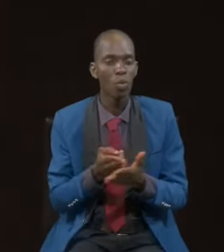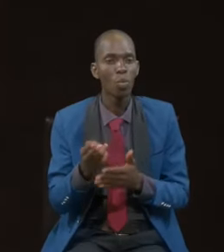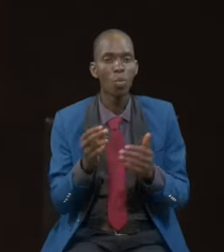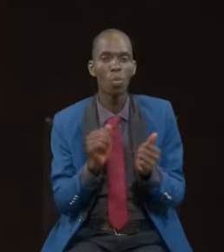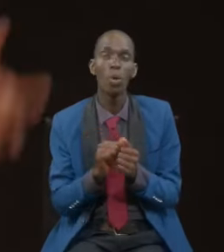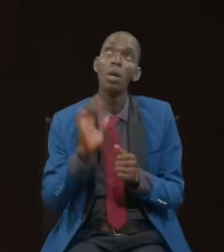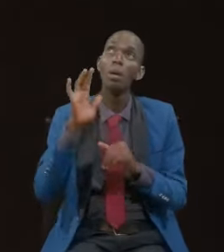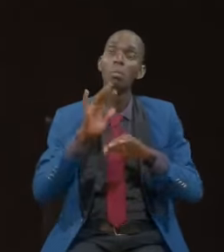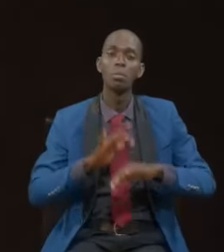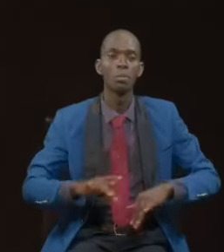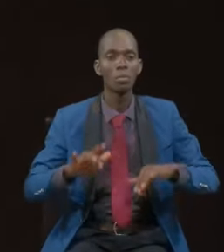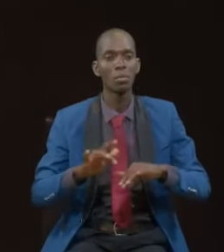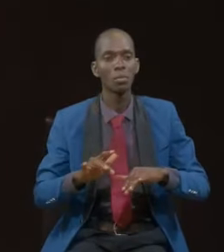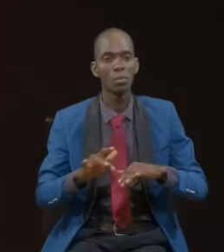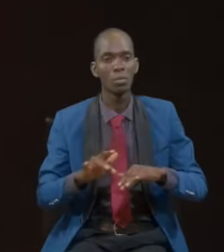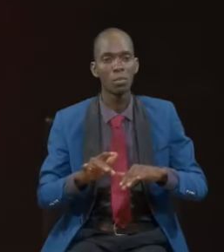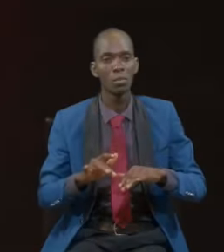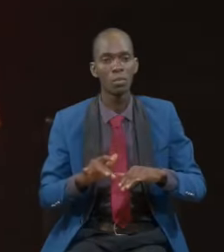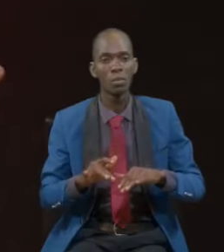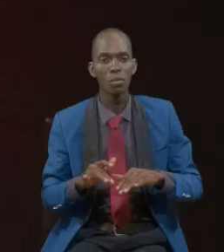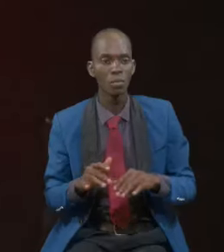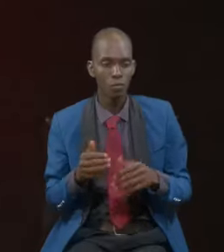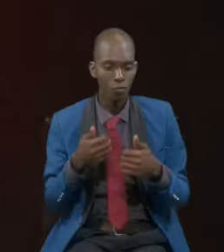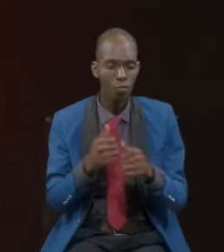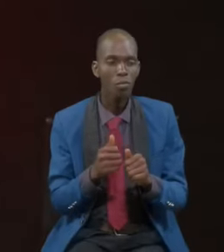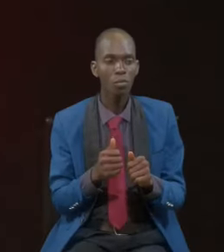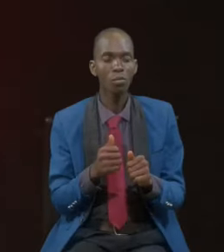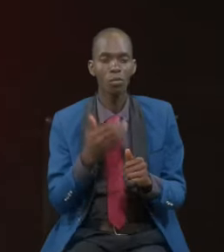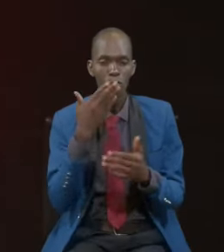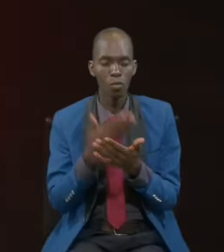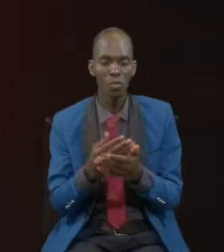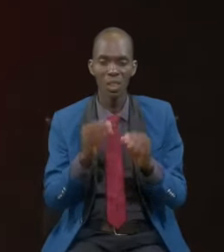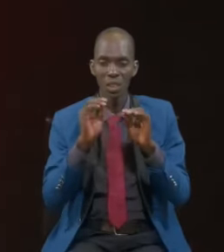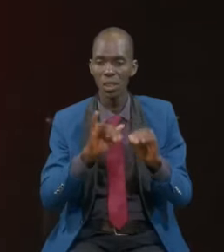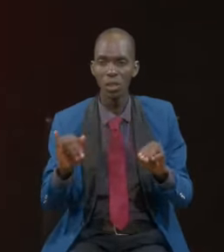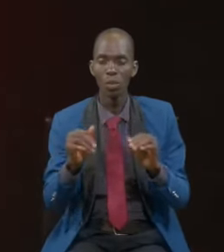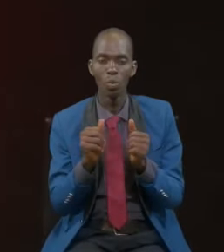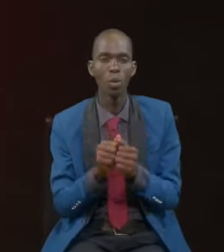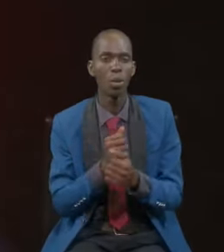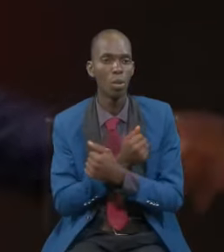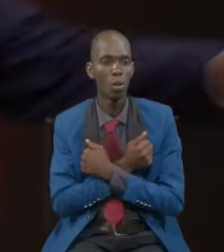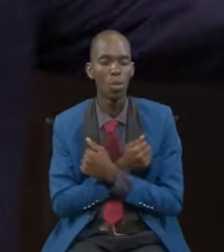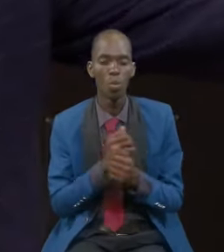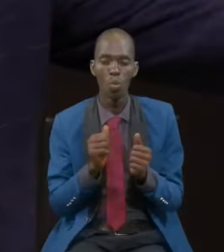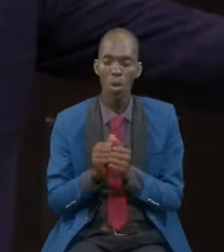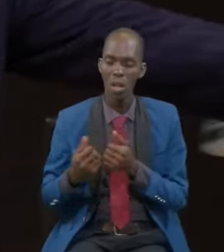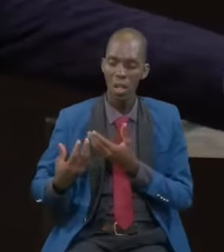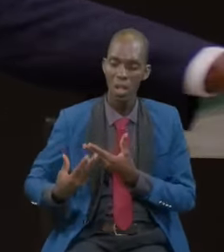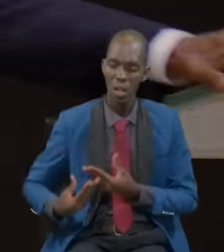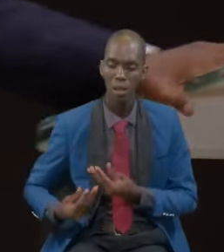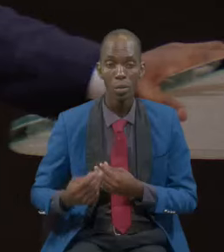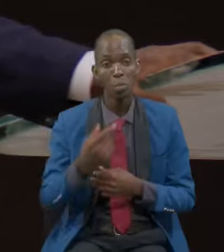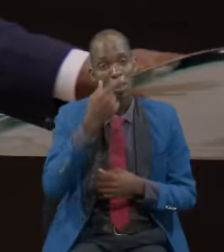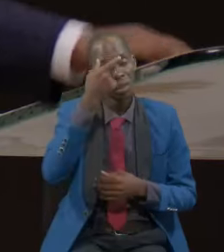mercy. Hold sound doctrine with love, with tenderness,